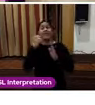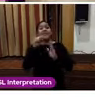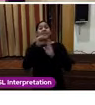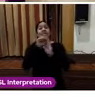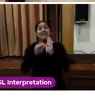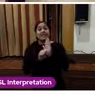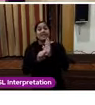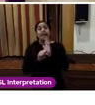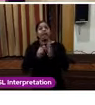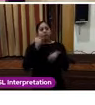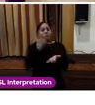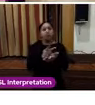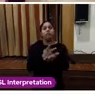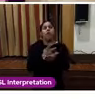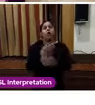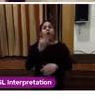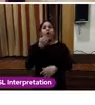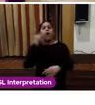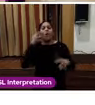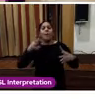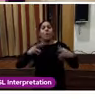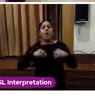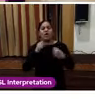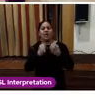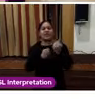homeowner assistance fund